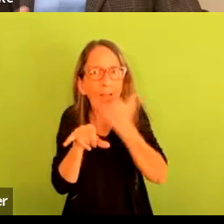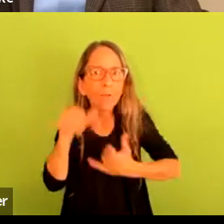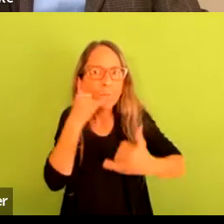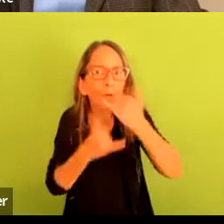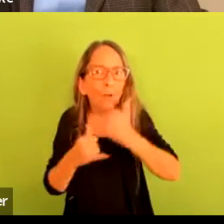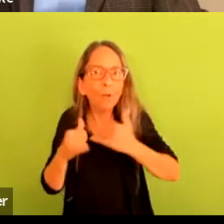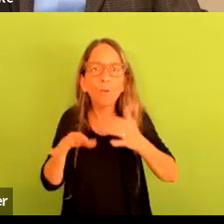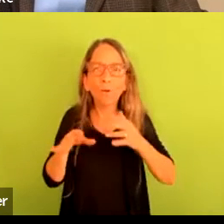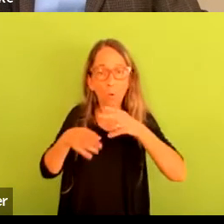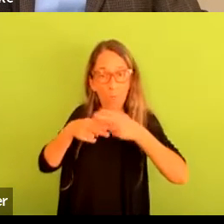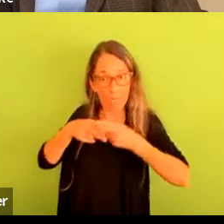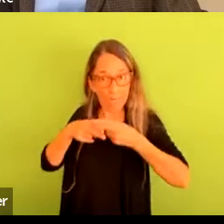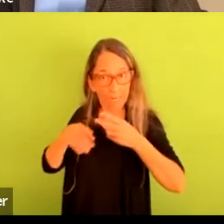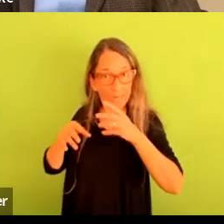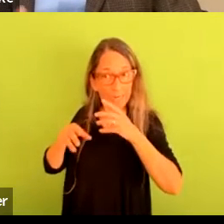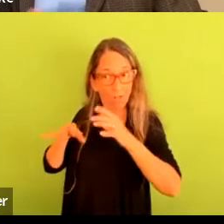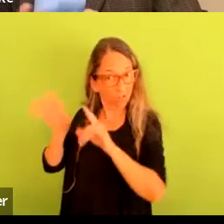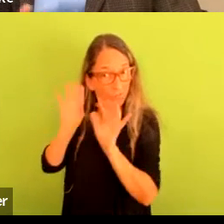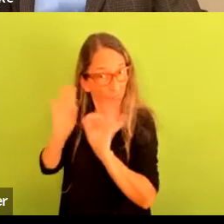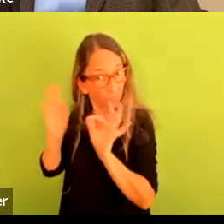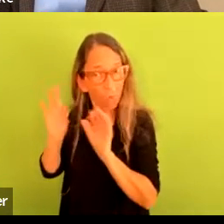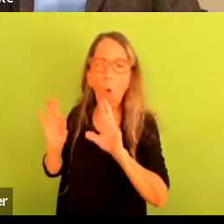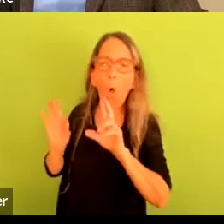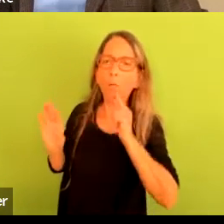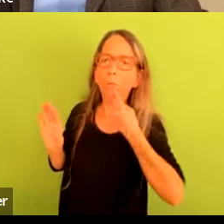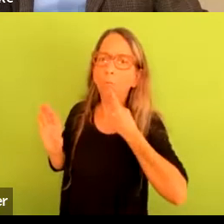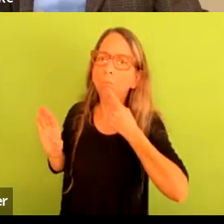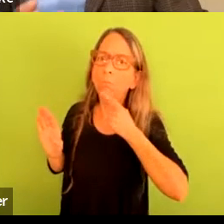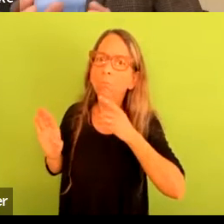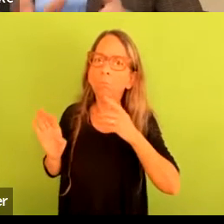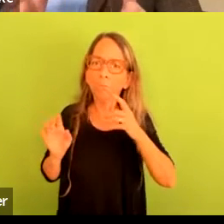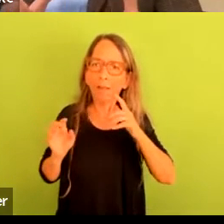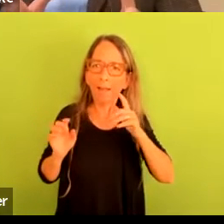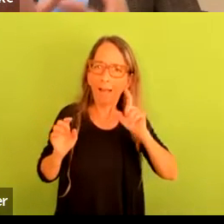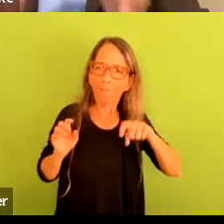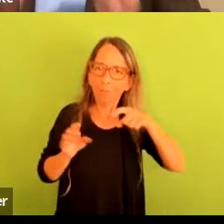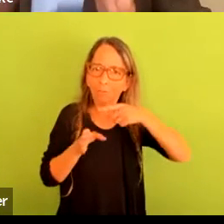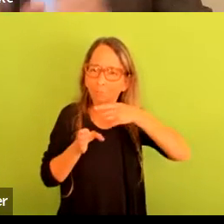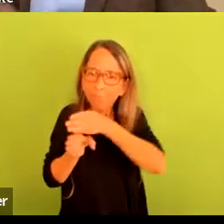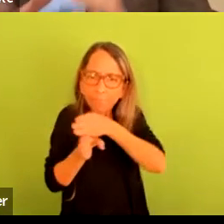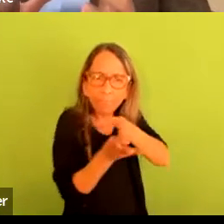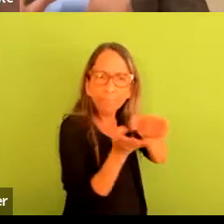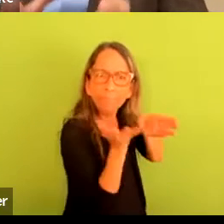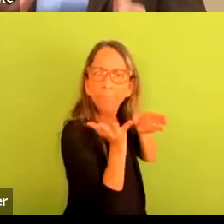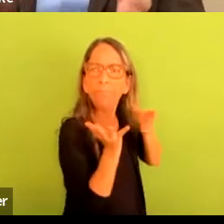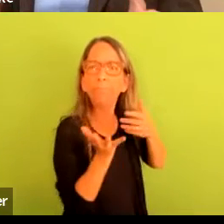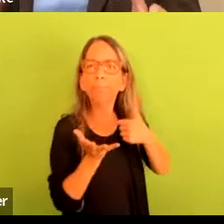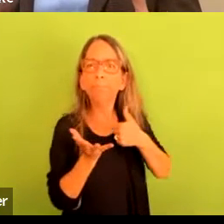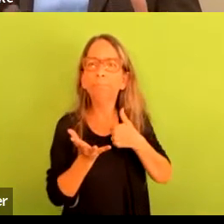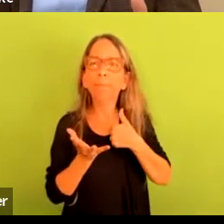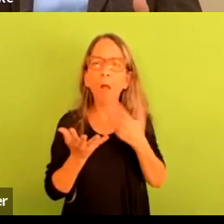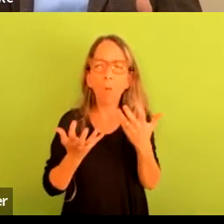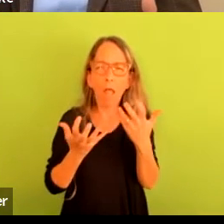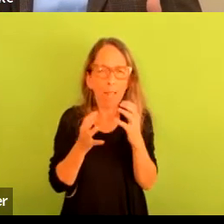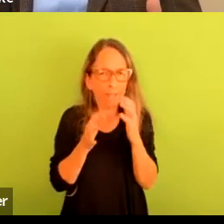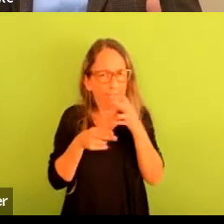lot of discussion about this in different areas to say, well, so let me start off by saying that accuracy is actually